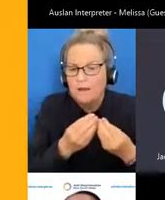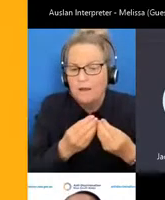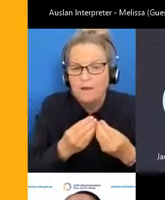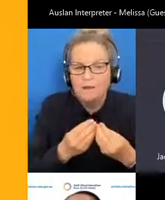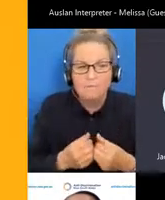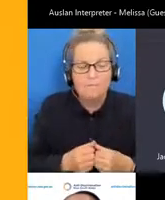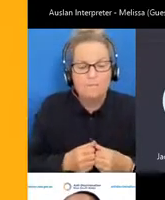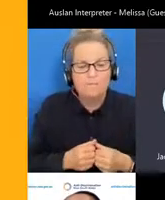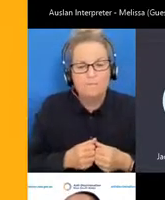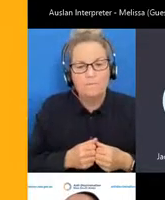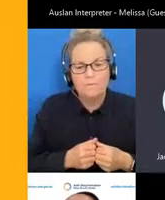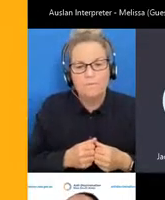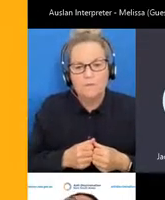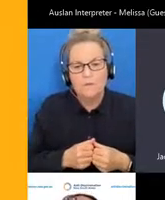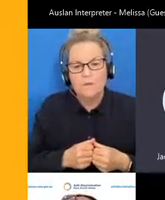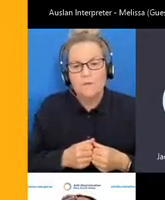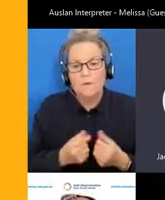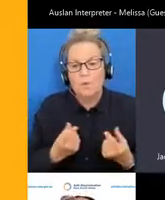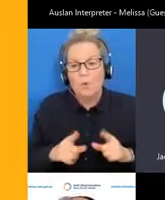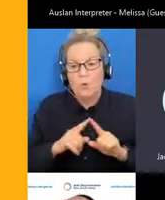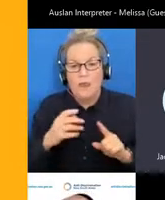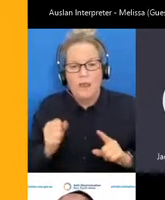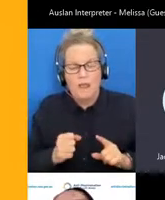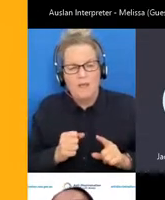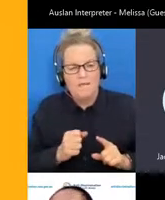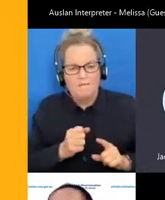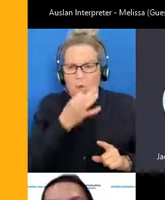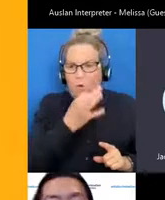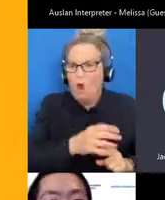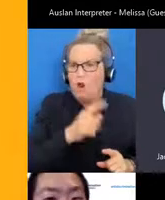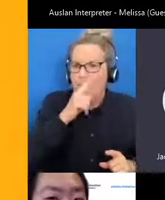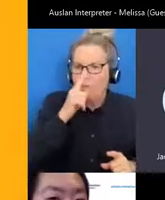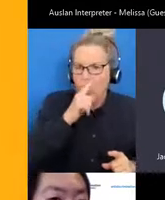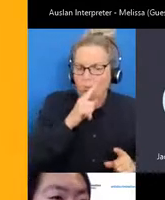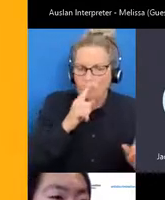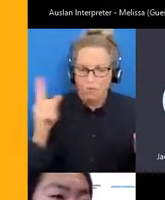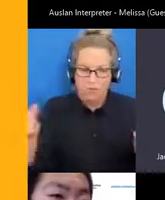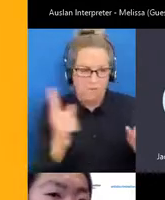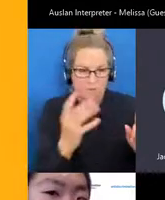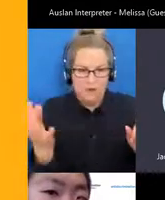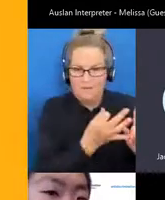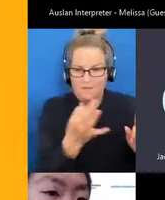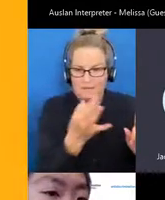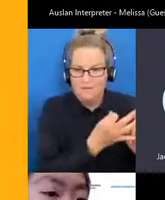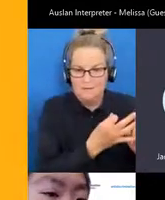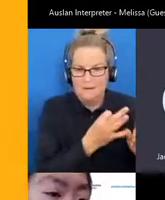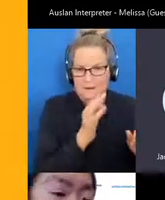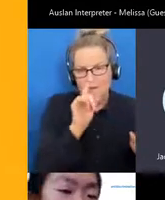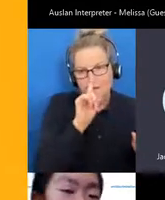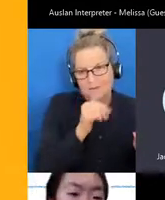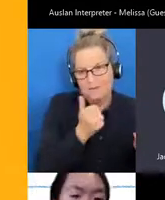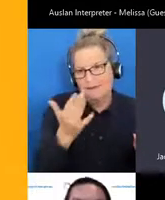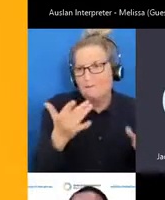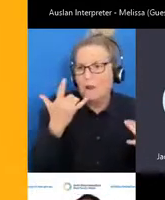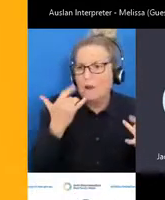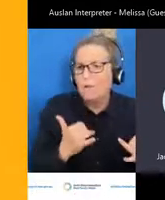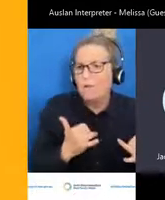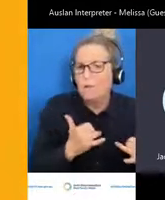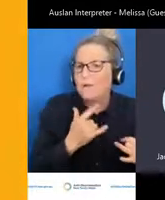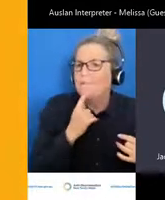So we have dedicated inquiry officers who can answer their questions. They can't offer them legal advice, but they can offer